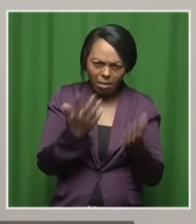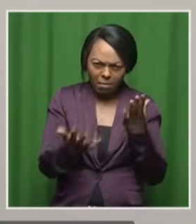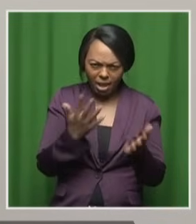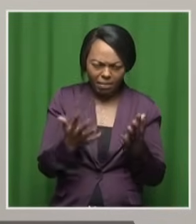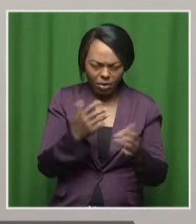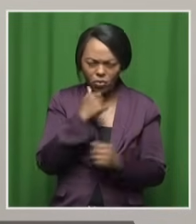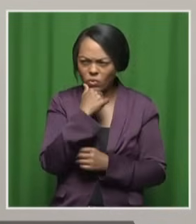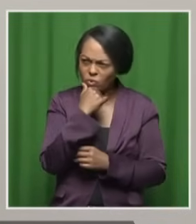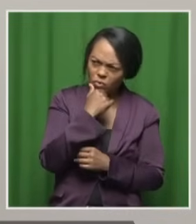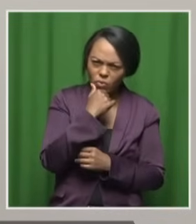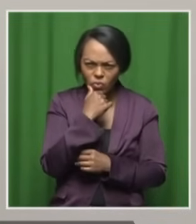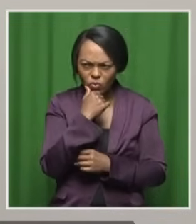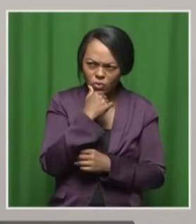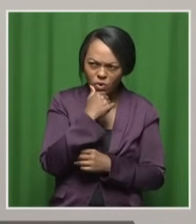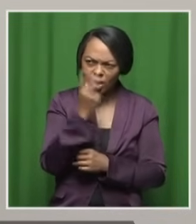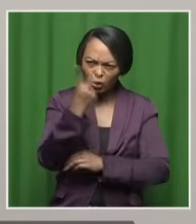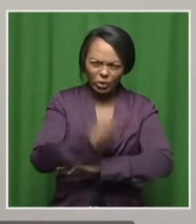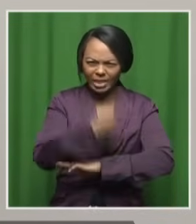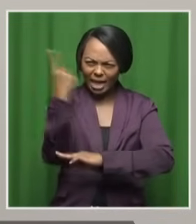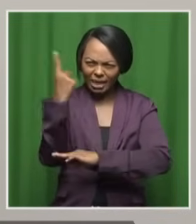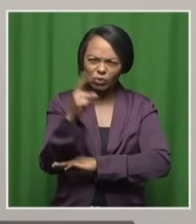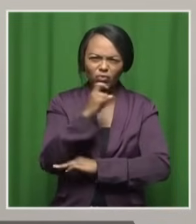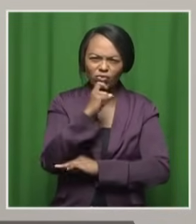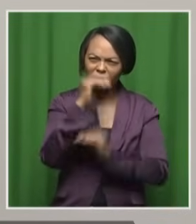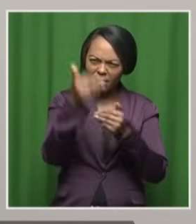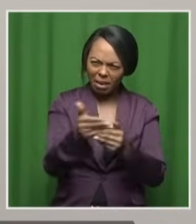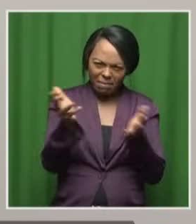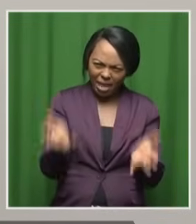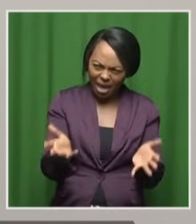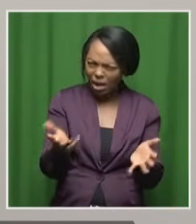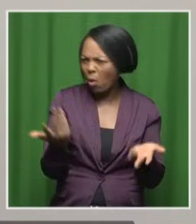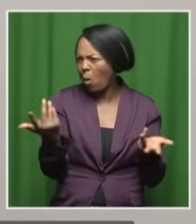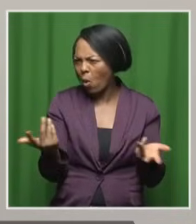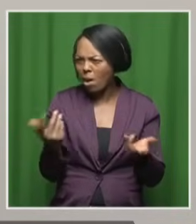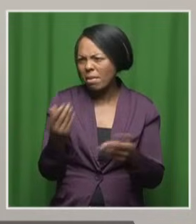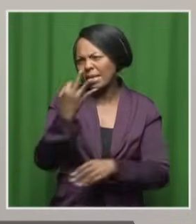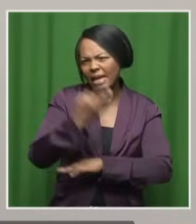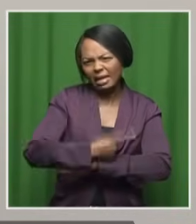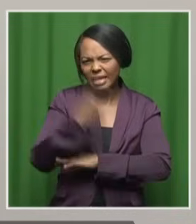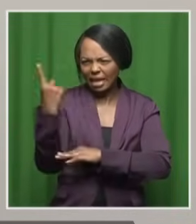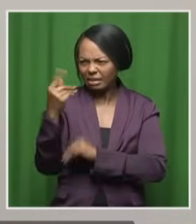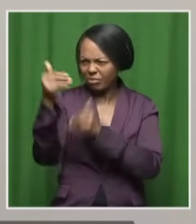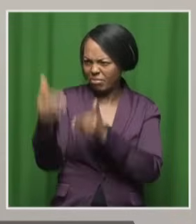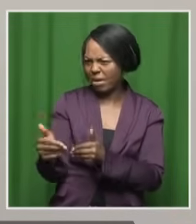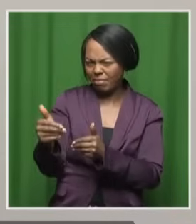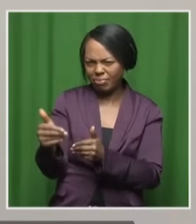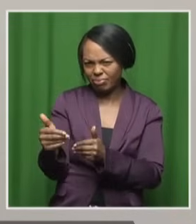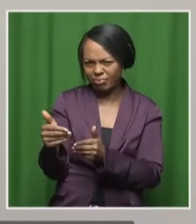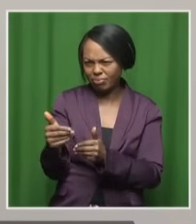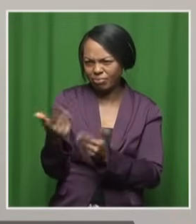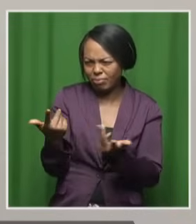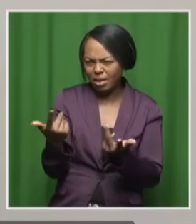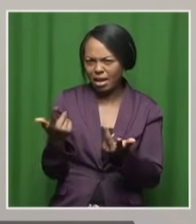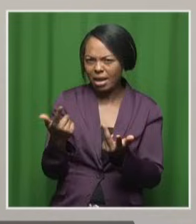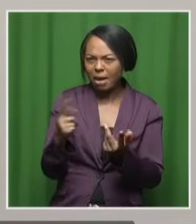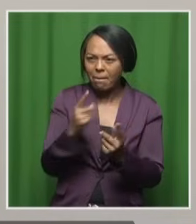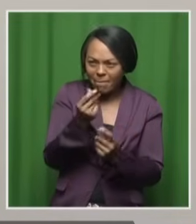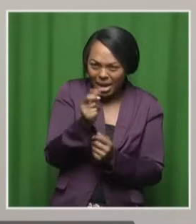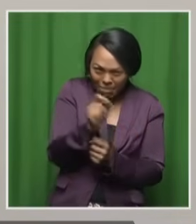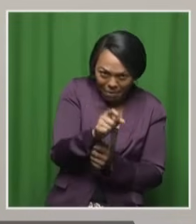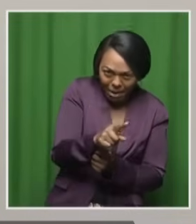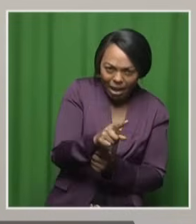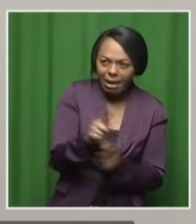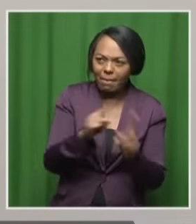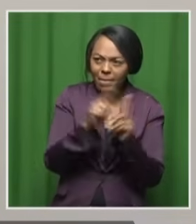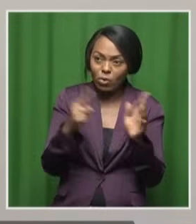grief, I'm going to last 2 days on this. I'm going to last 3 days on this, or whatever the case is. So it's your experience is something